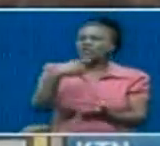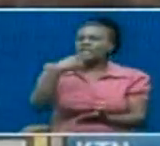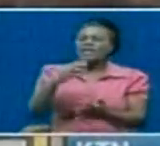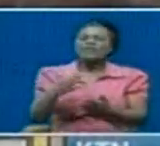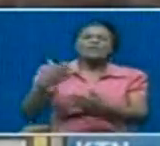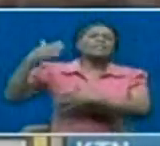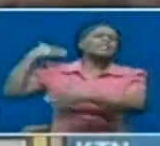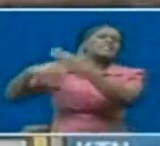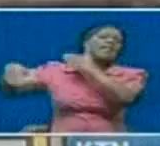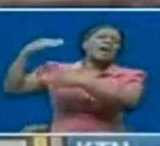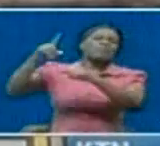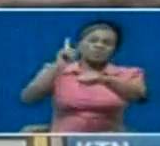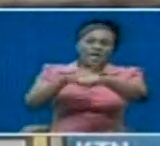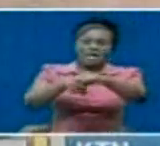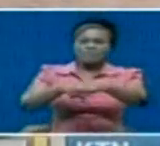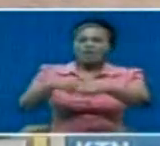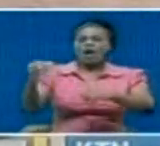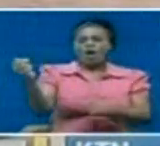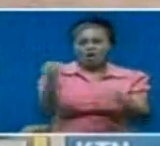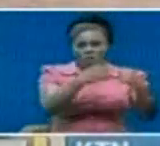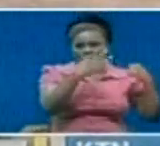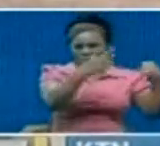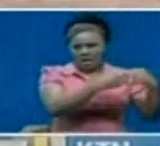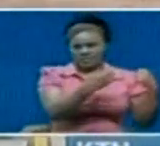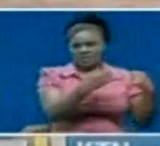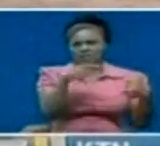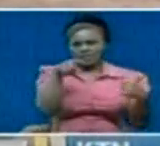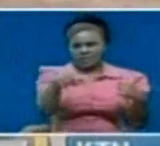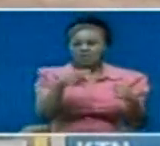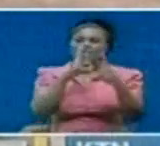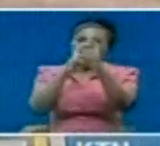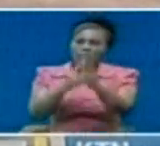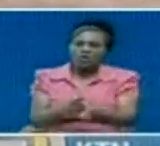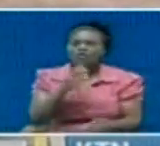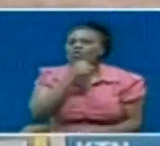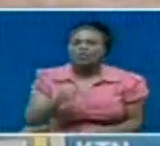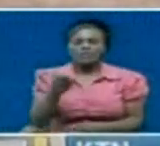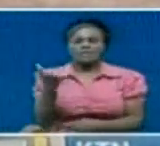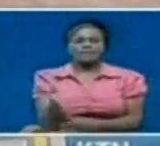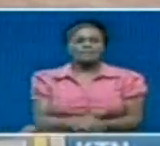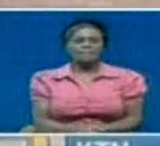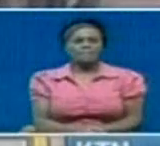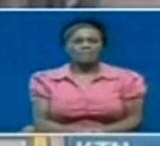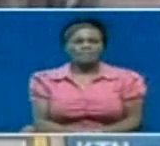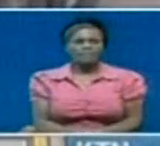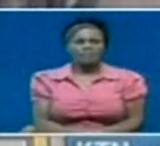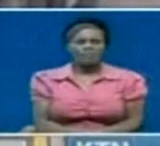peak around August. Those knowing the reality of that report being the elderly at Baragoi.